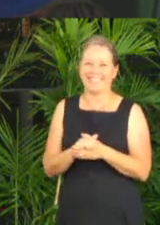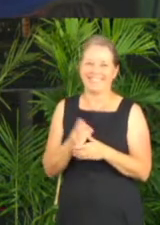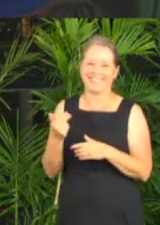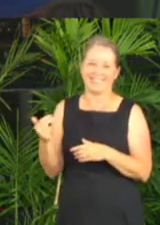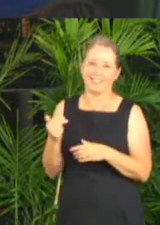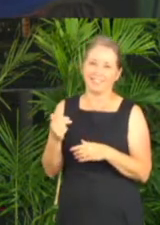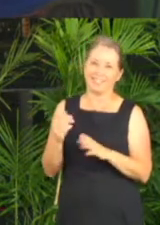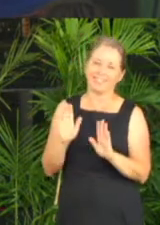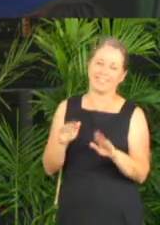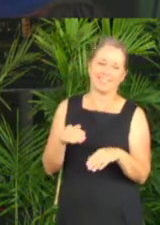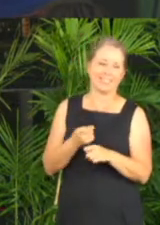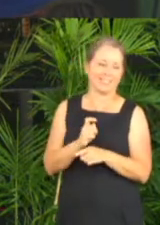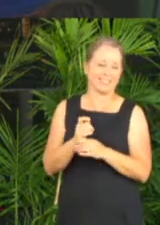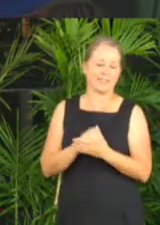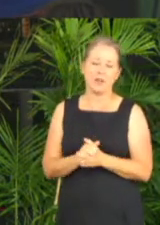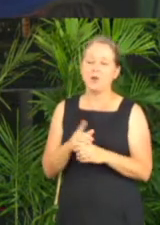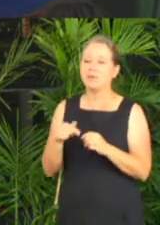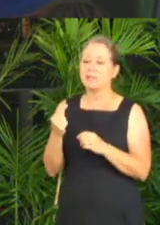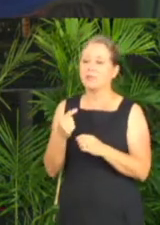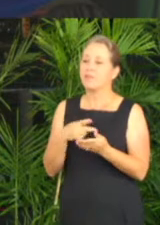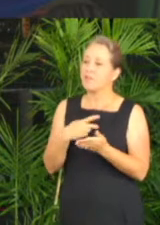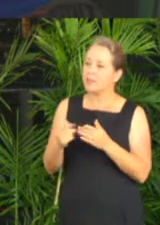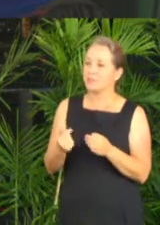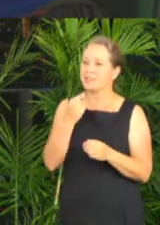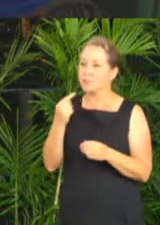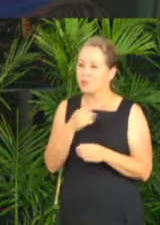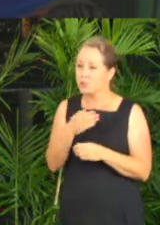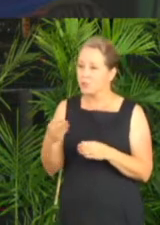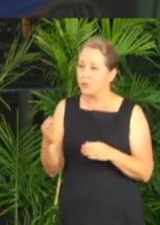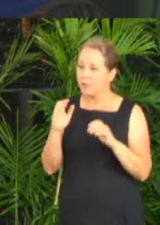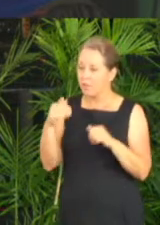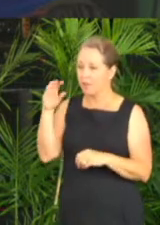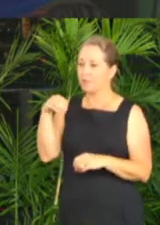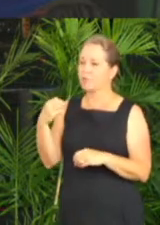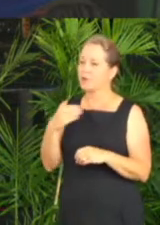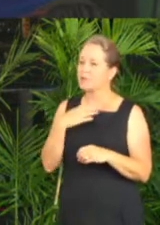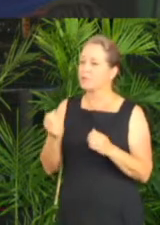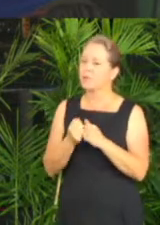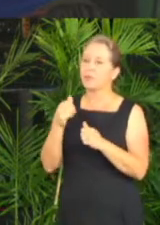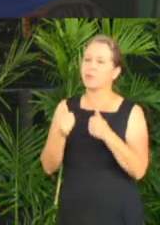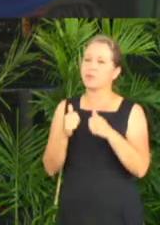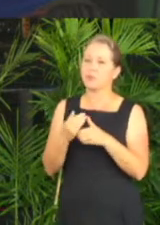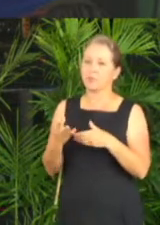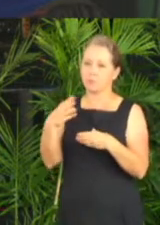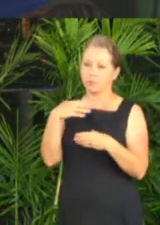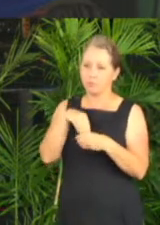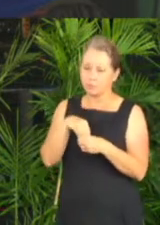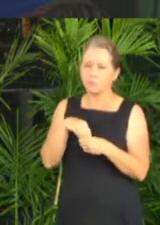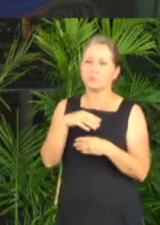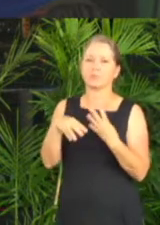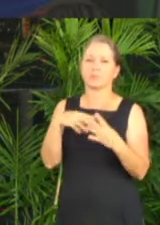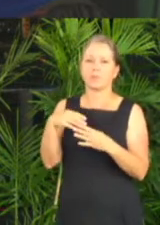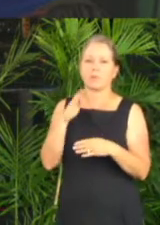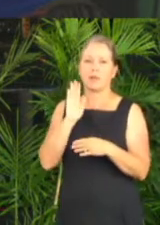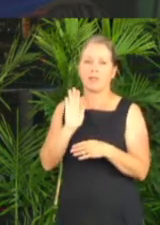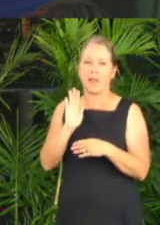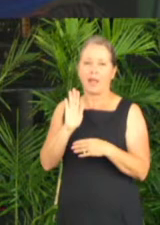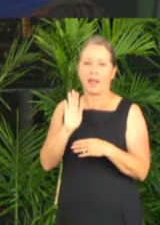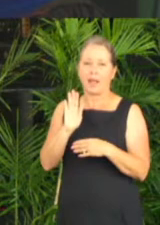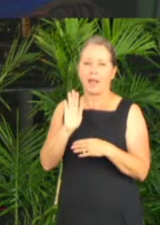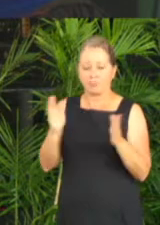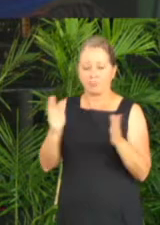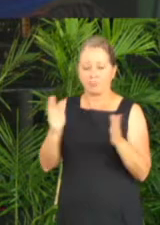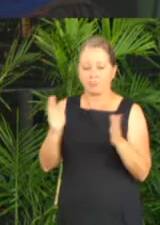Just kidding. When someone fails or disappoints you, may the graciousness with which you engage be their stairway